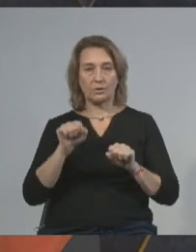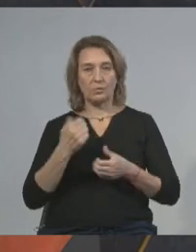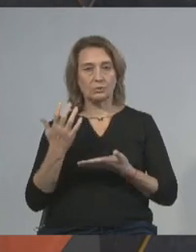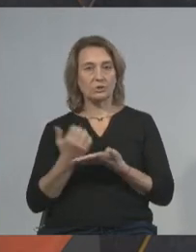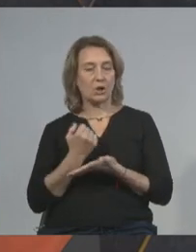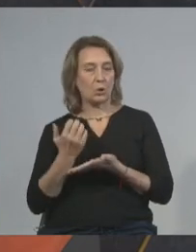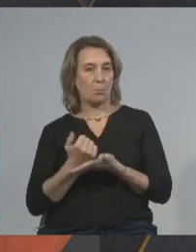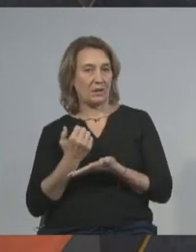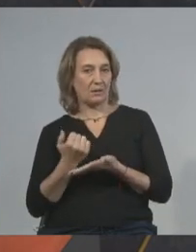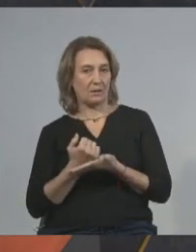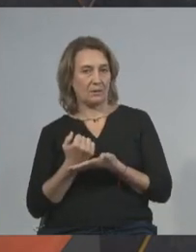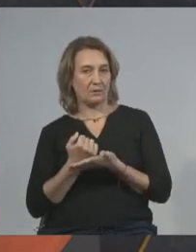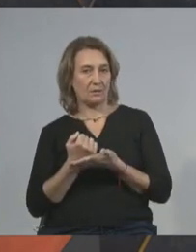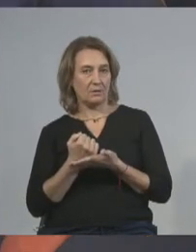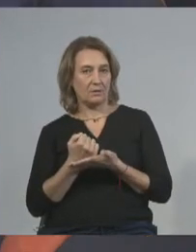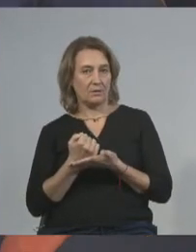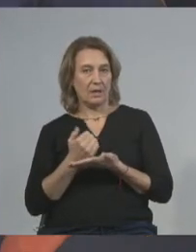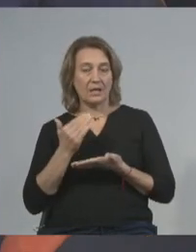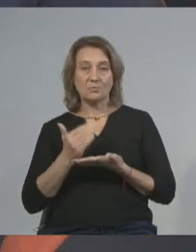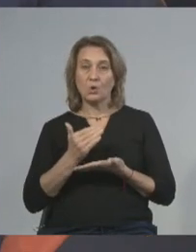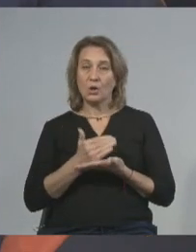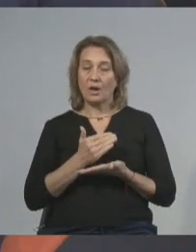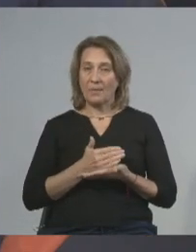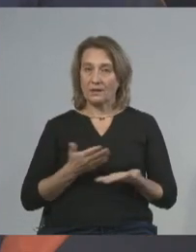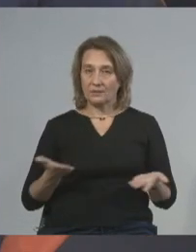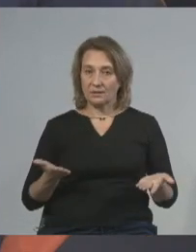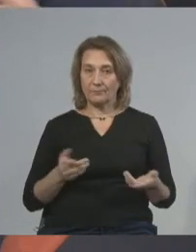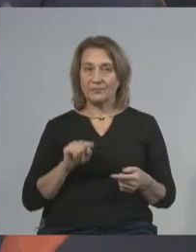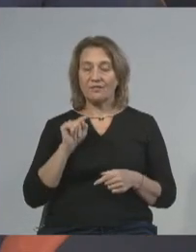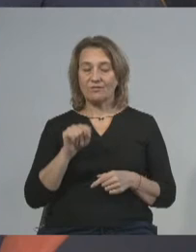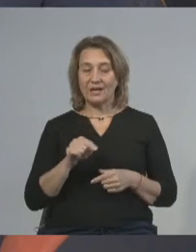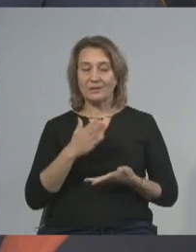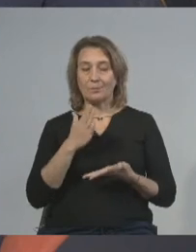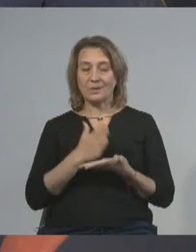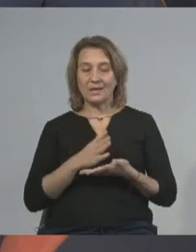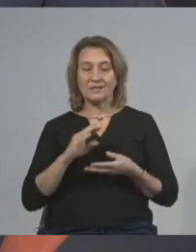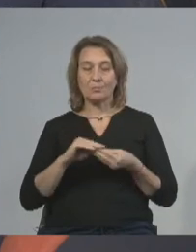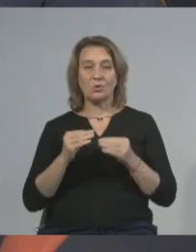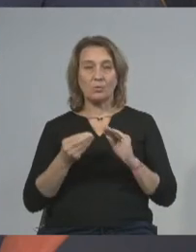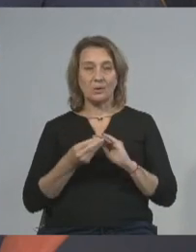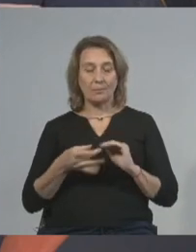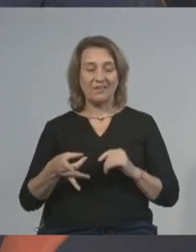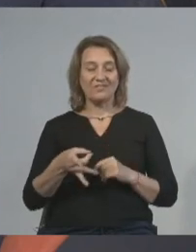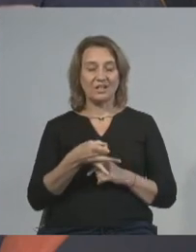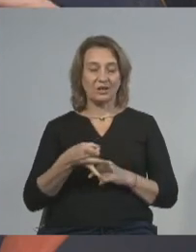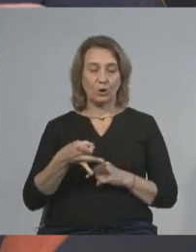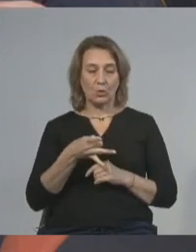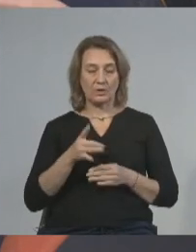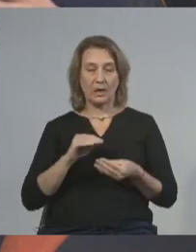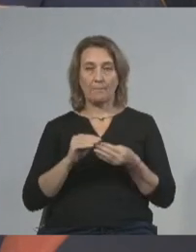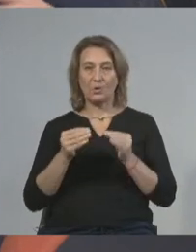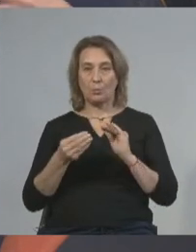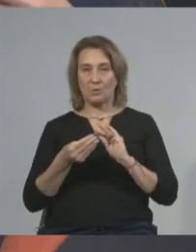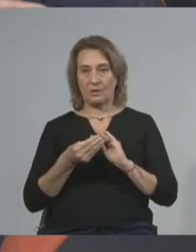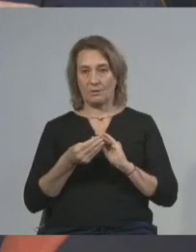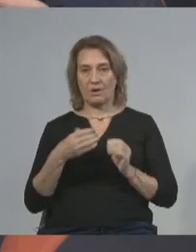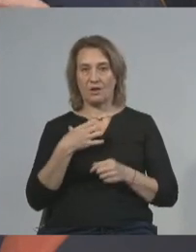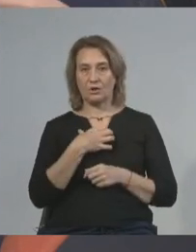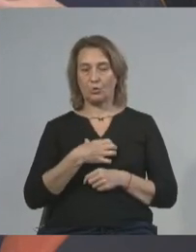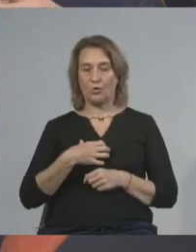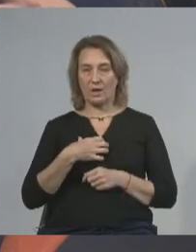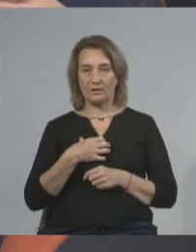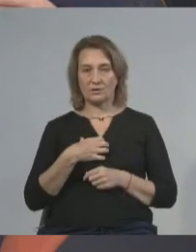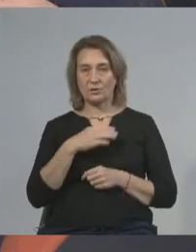make money from the programming programmatic unlike ukraine and this problem is is more